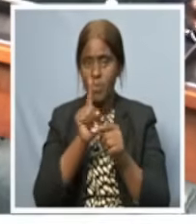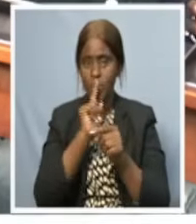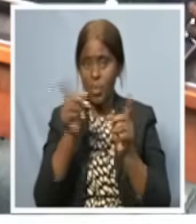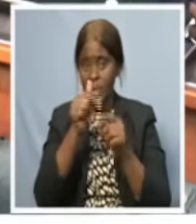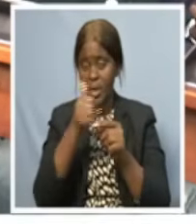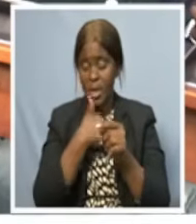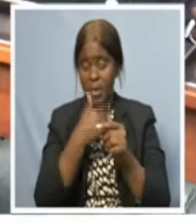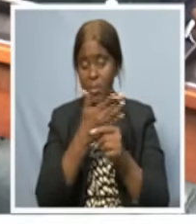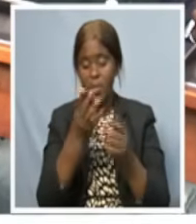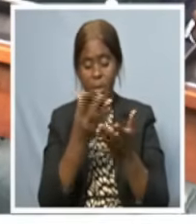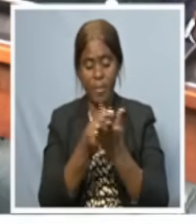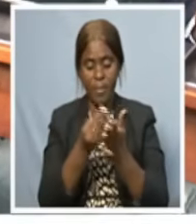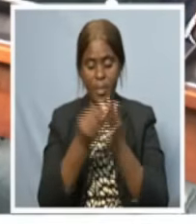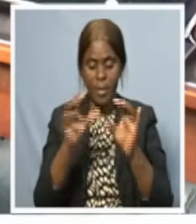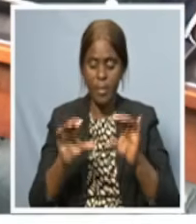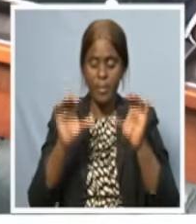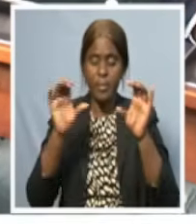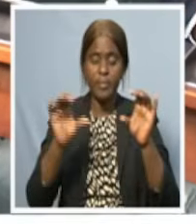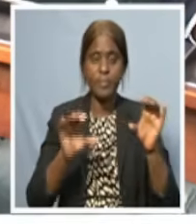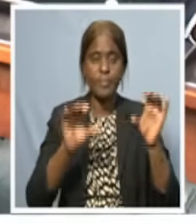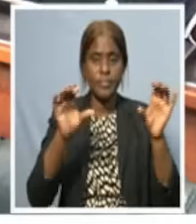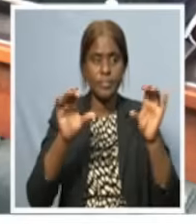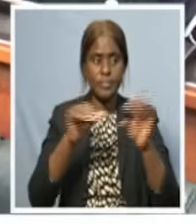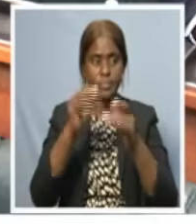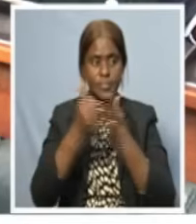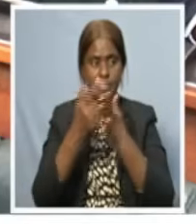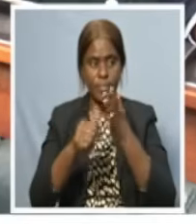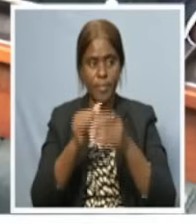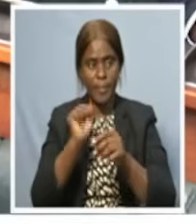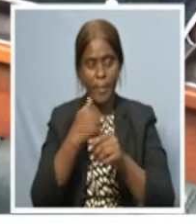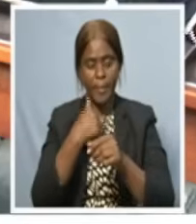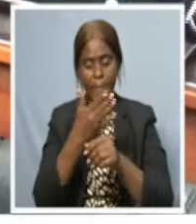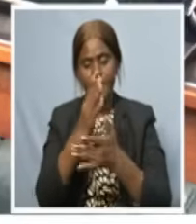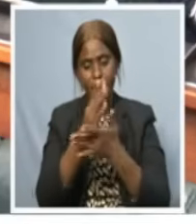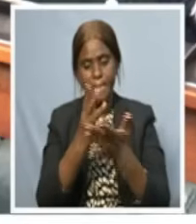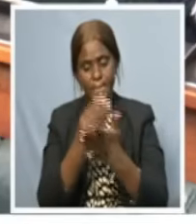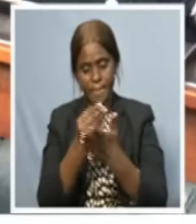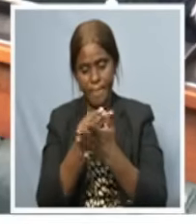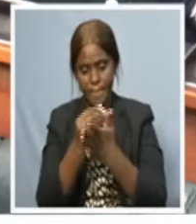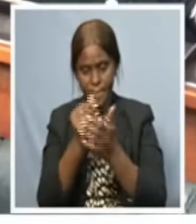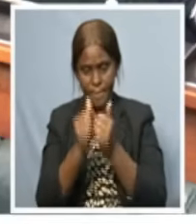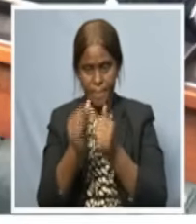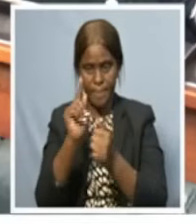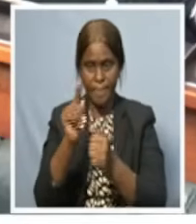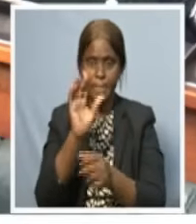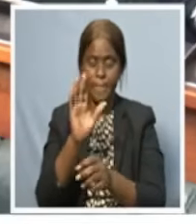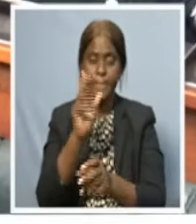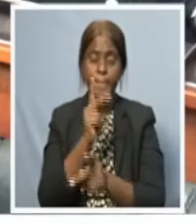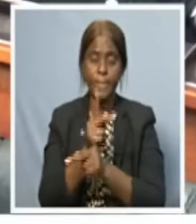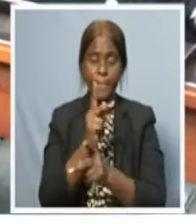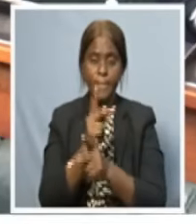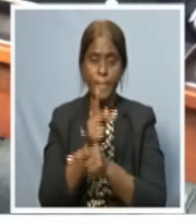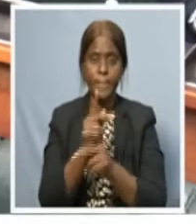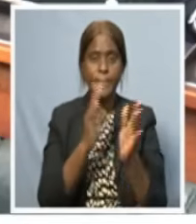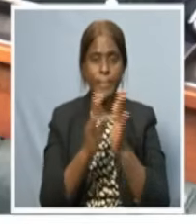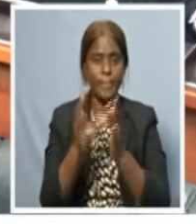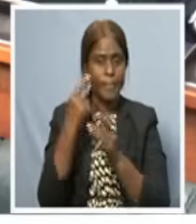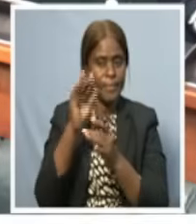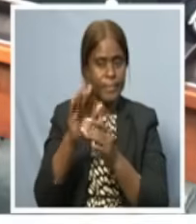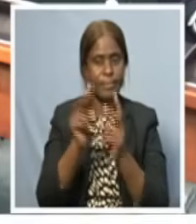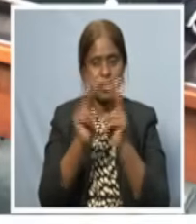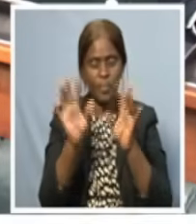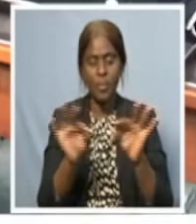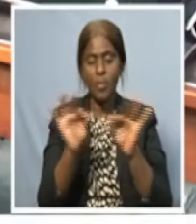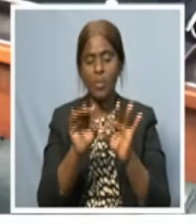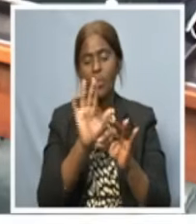Obviously, when we have these allocations, there will always be some monies that are always considered for such